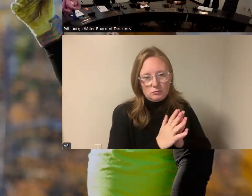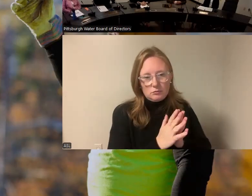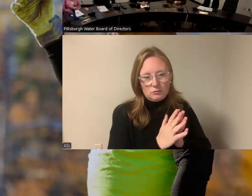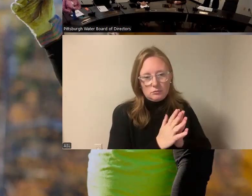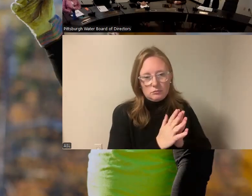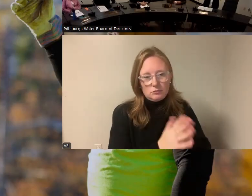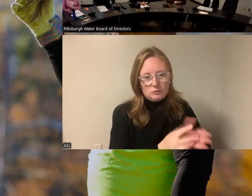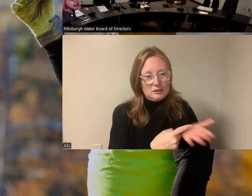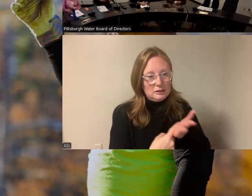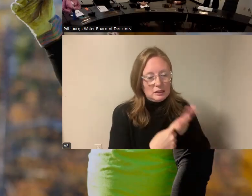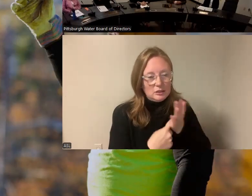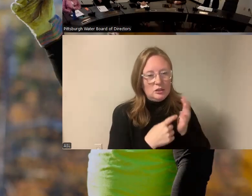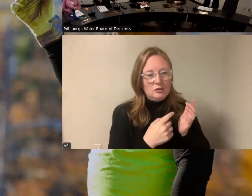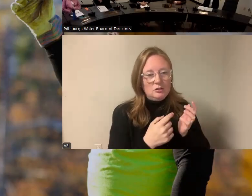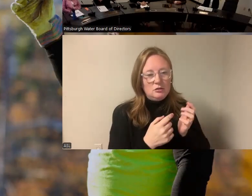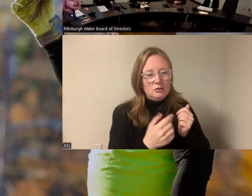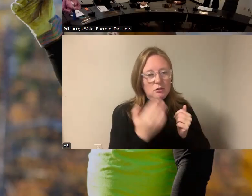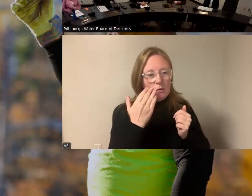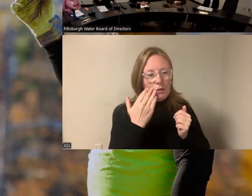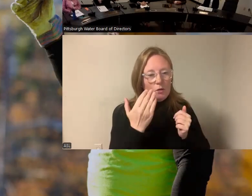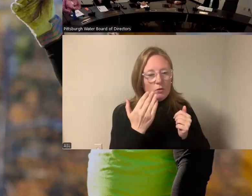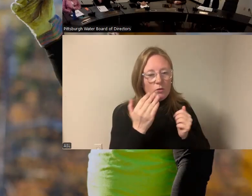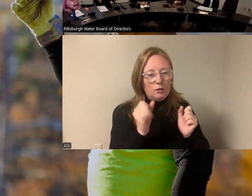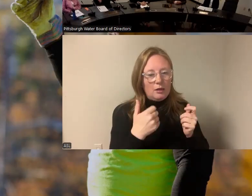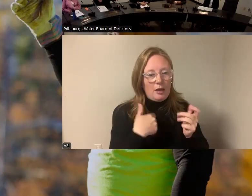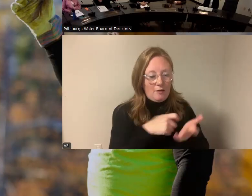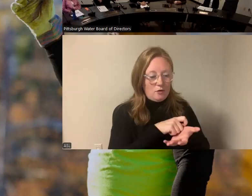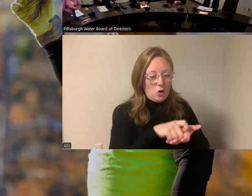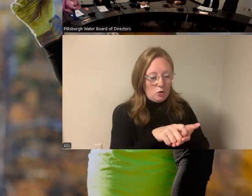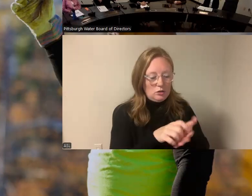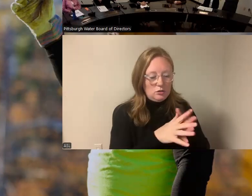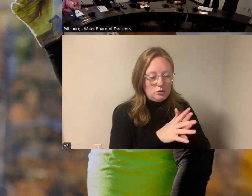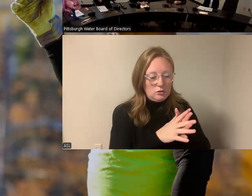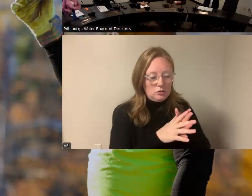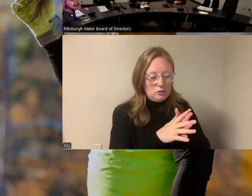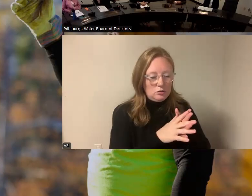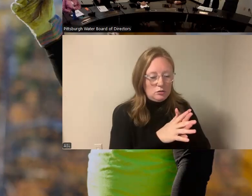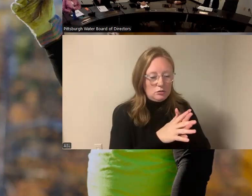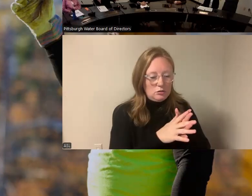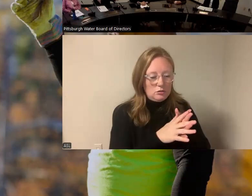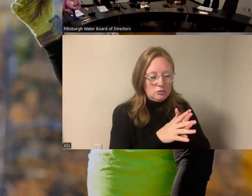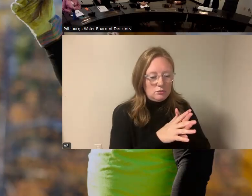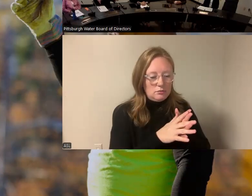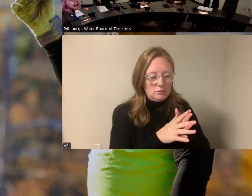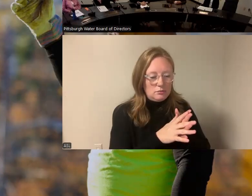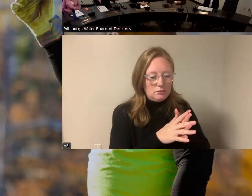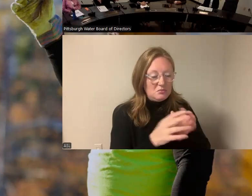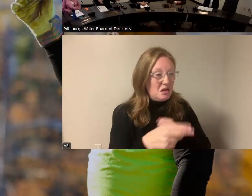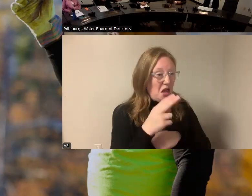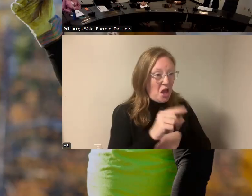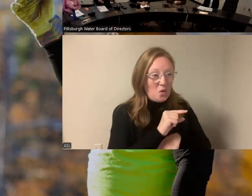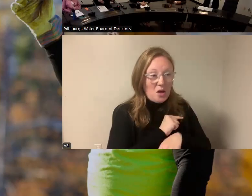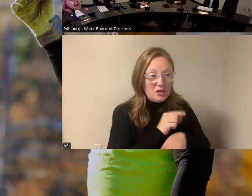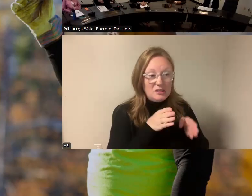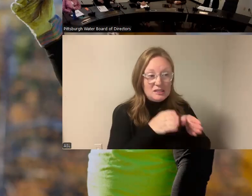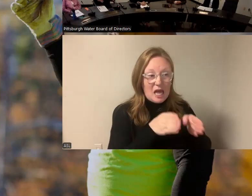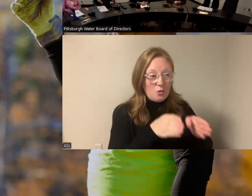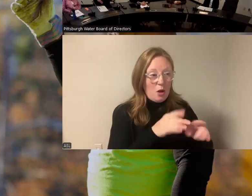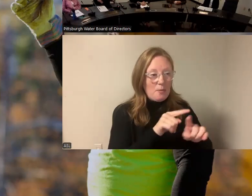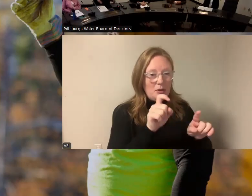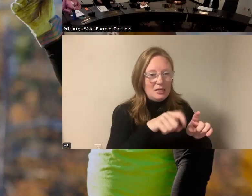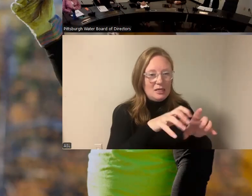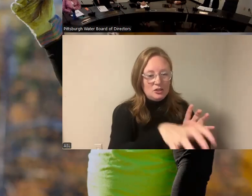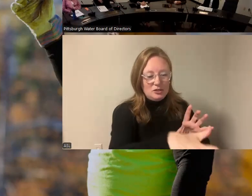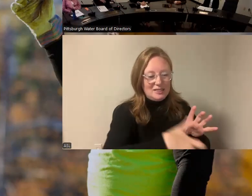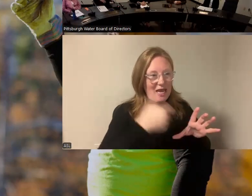a discussion when, you know, it can be noted that it's a pretty good high quality sidewalk, but we have to tear up a block